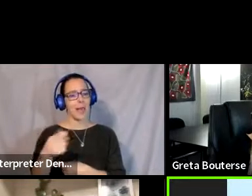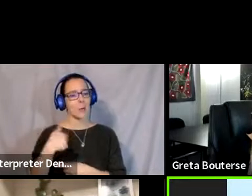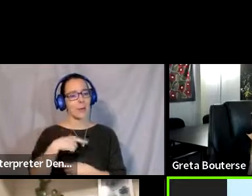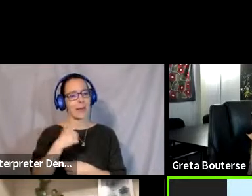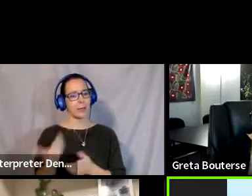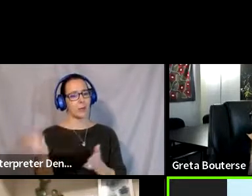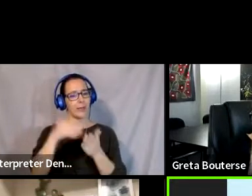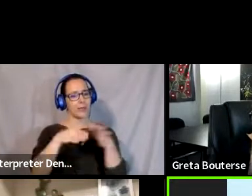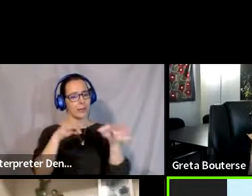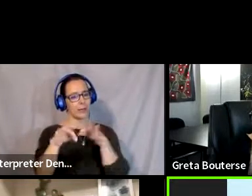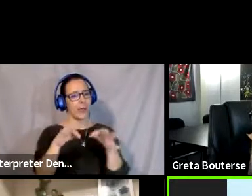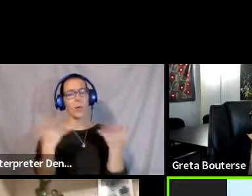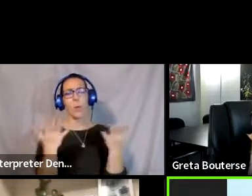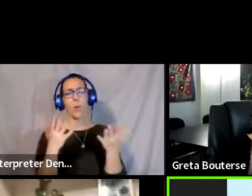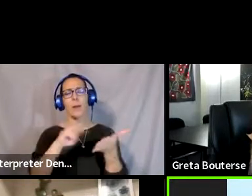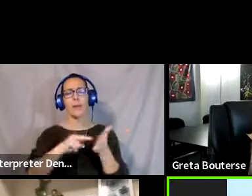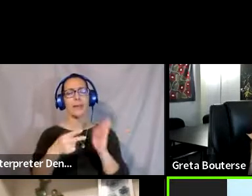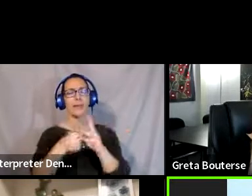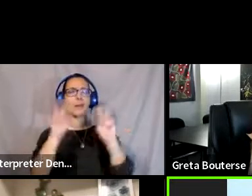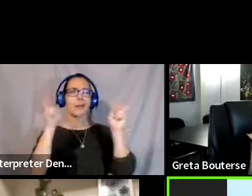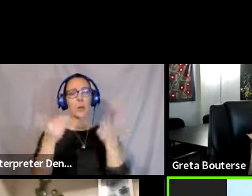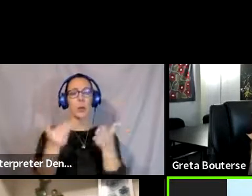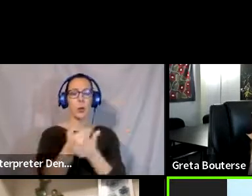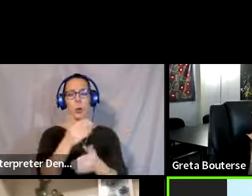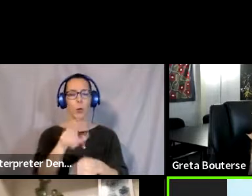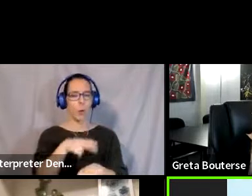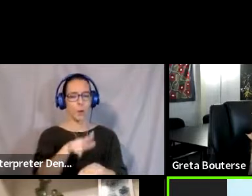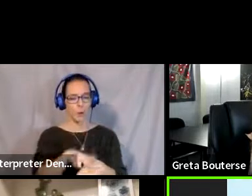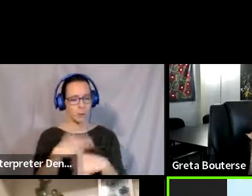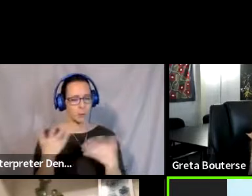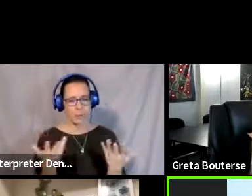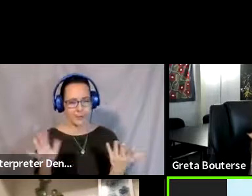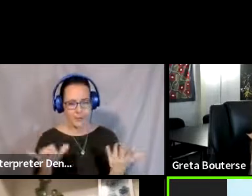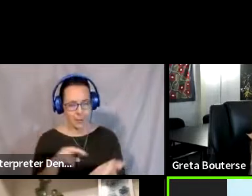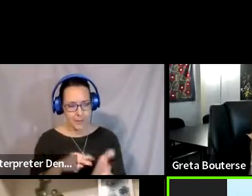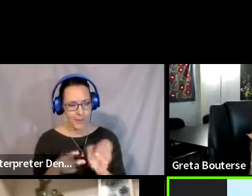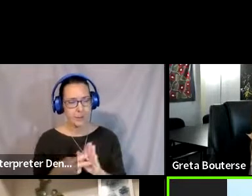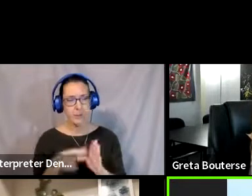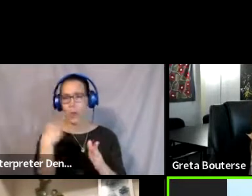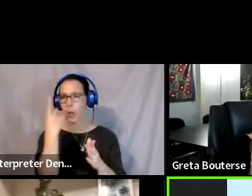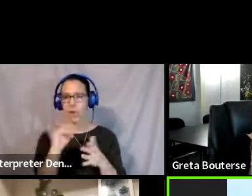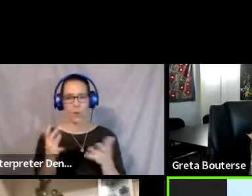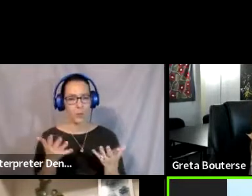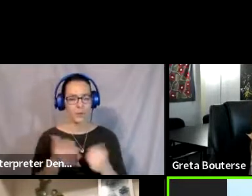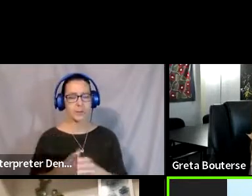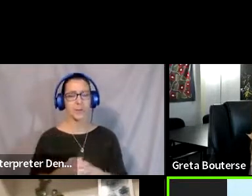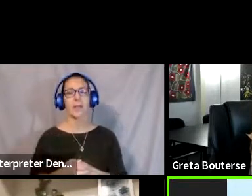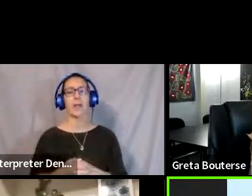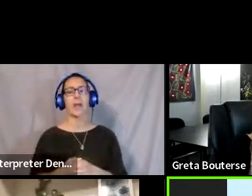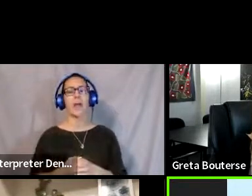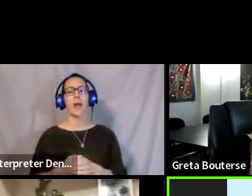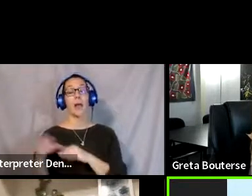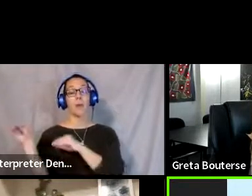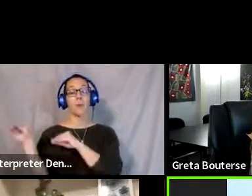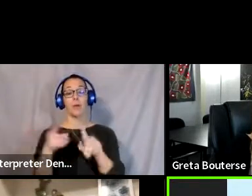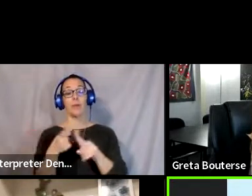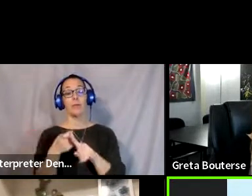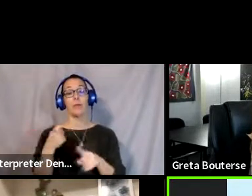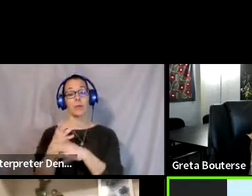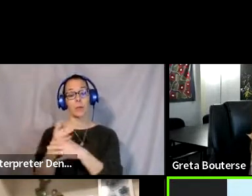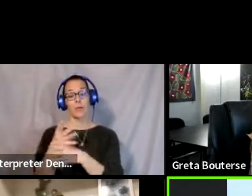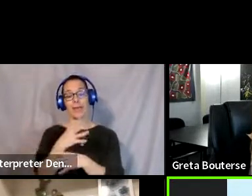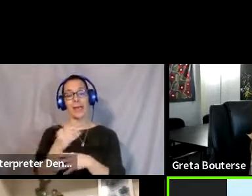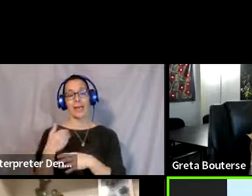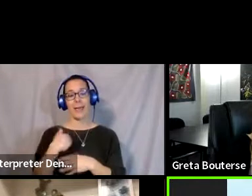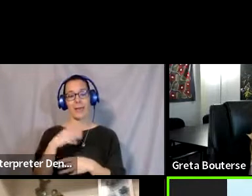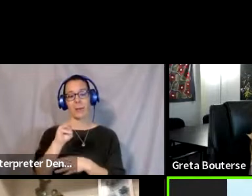can only speak from personal experience that having moved from Germany and having Mariana, my daughter, home the whole time, it